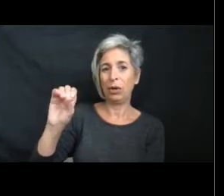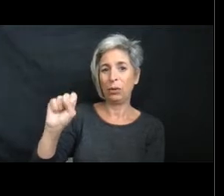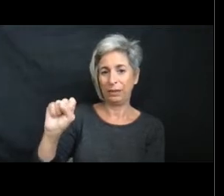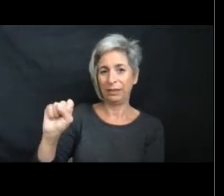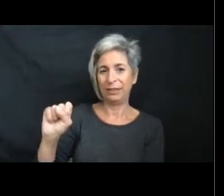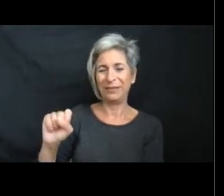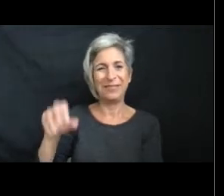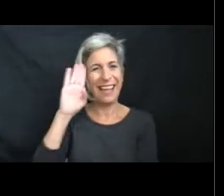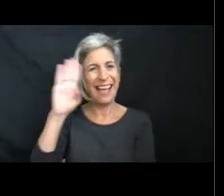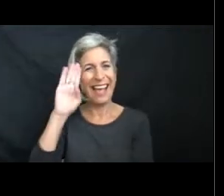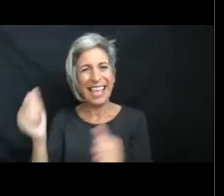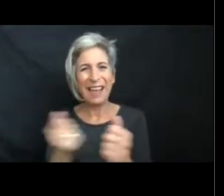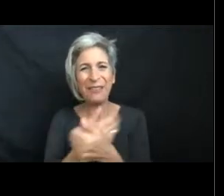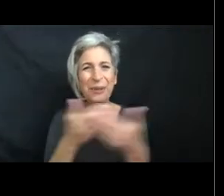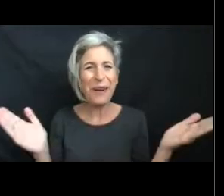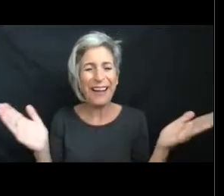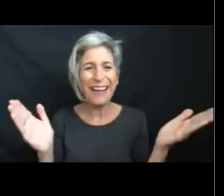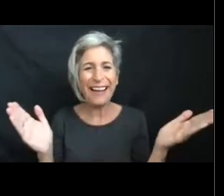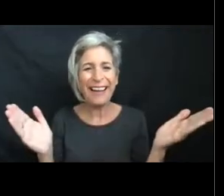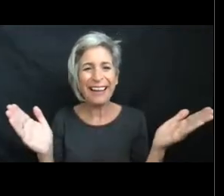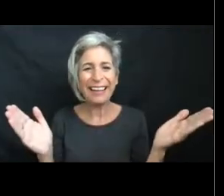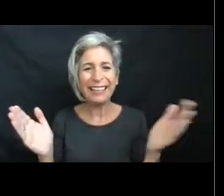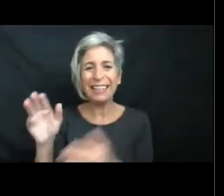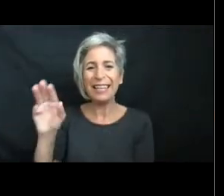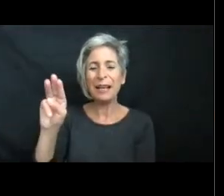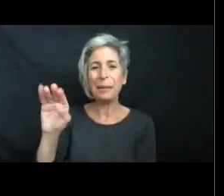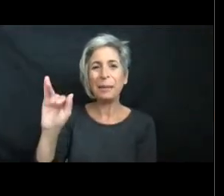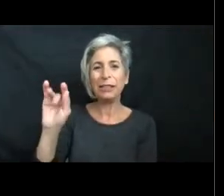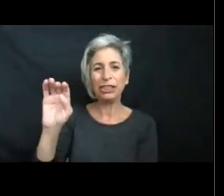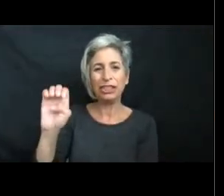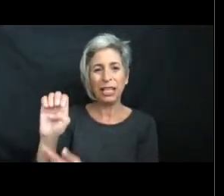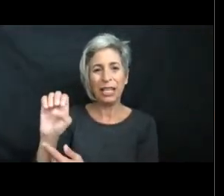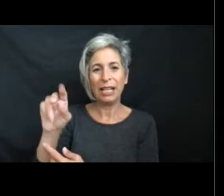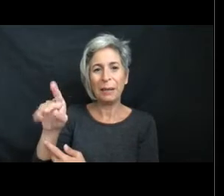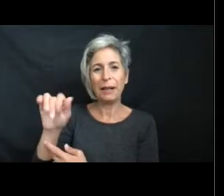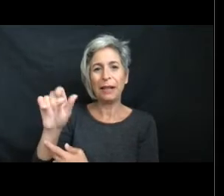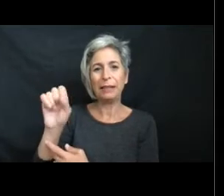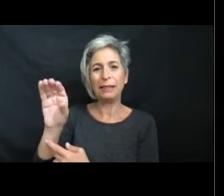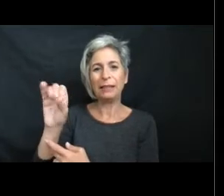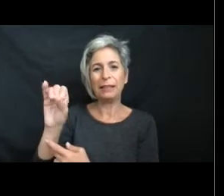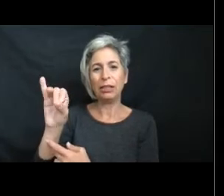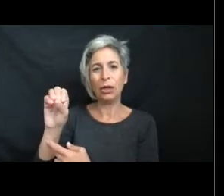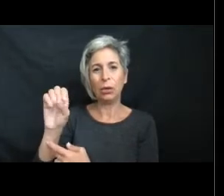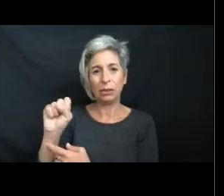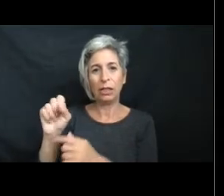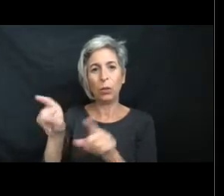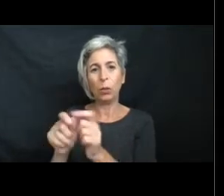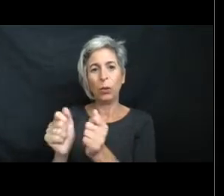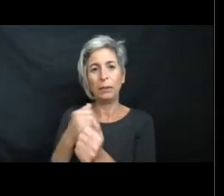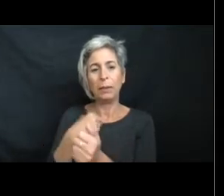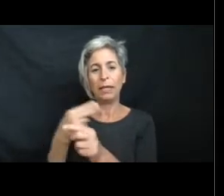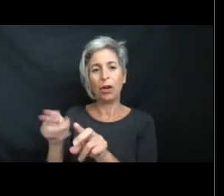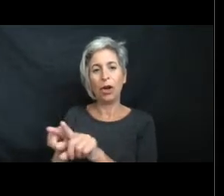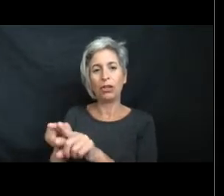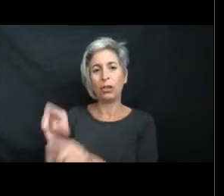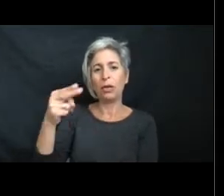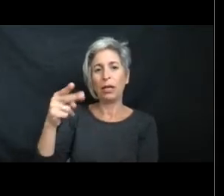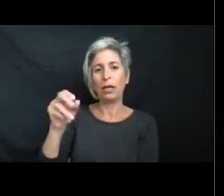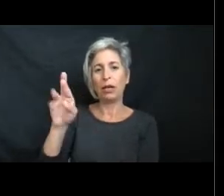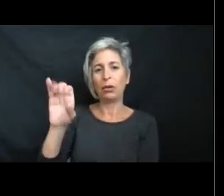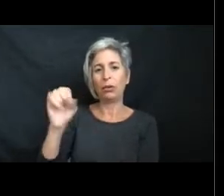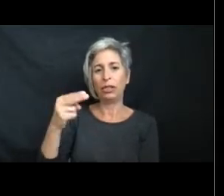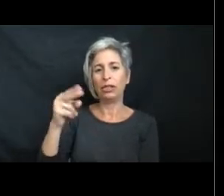Hi, everyone. So my name is Michelle Palacios. I'm with SagesGov, and with me is Harish Krishna. So we will go over